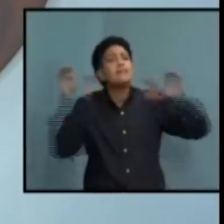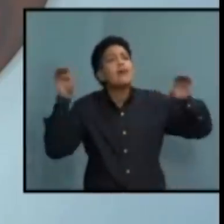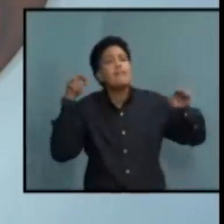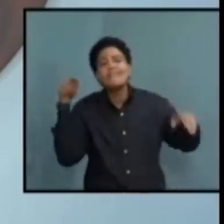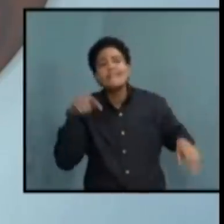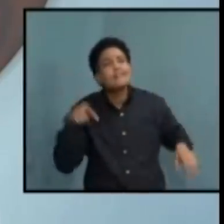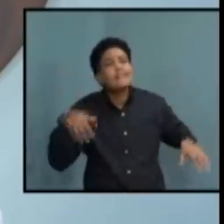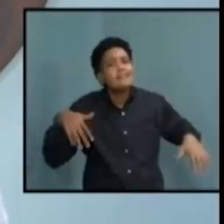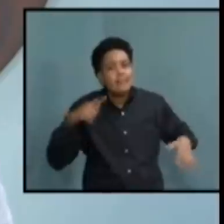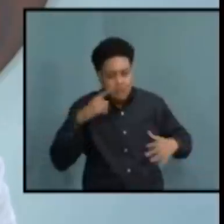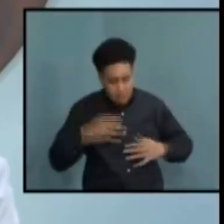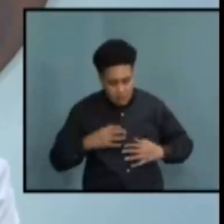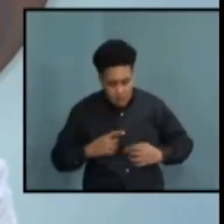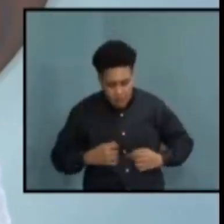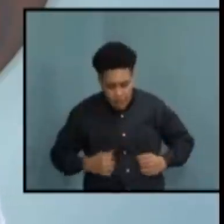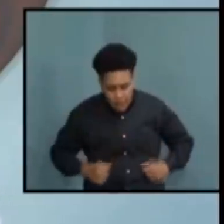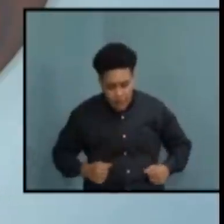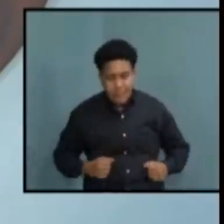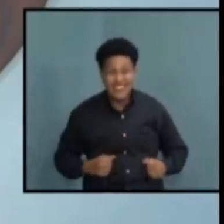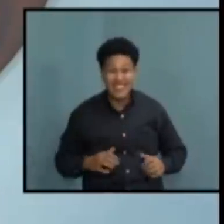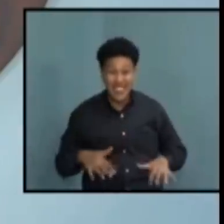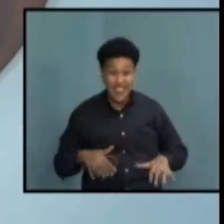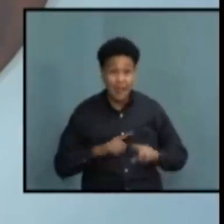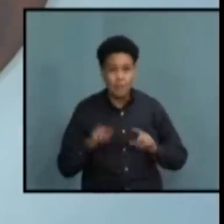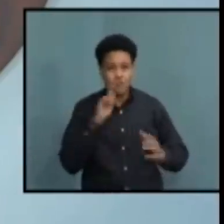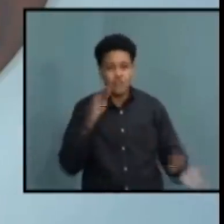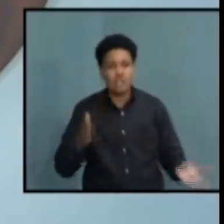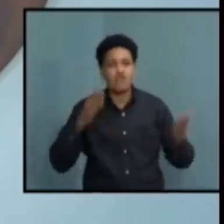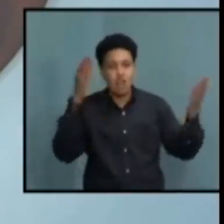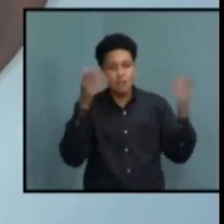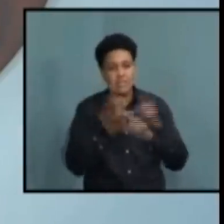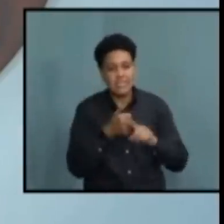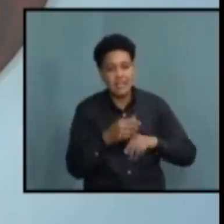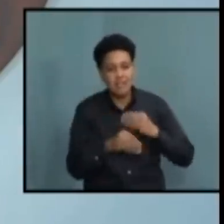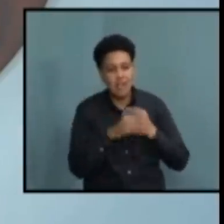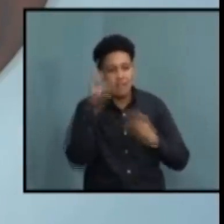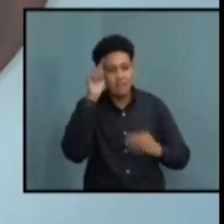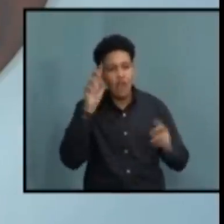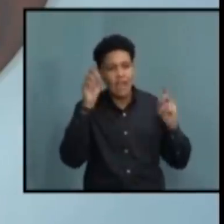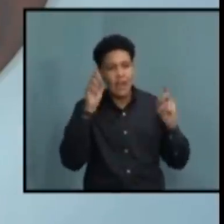of decomposition but have been recommended